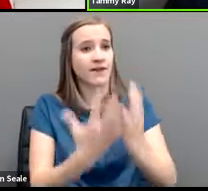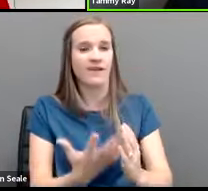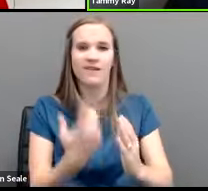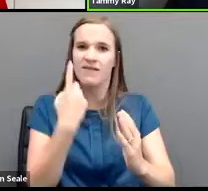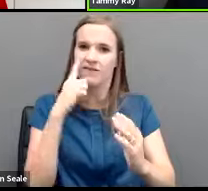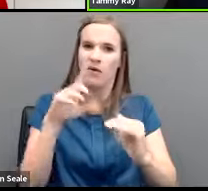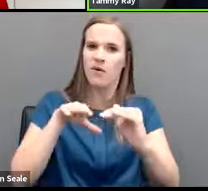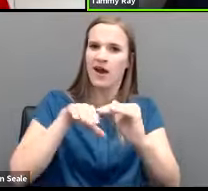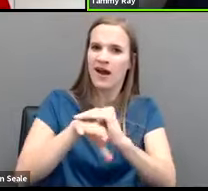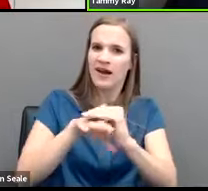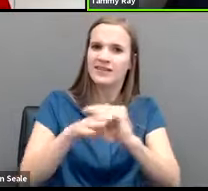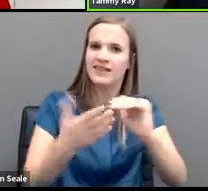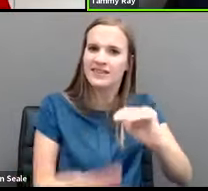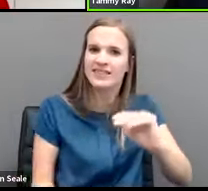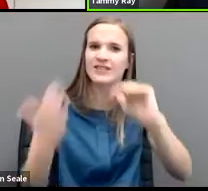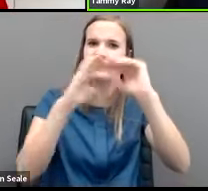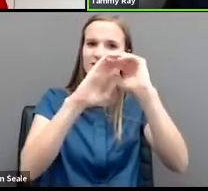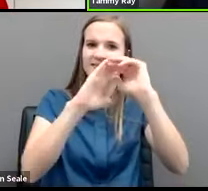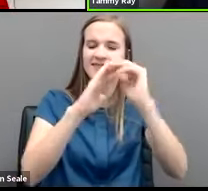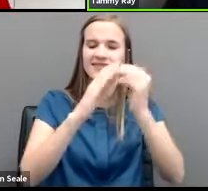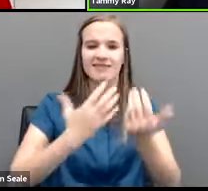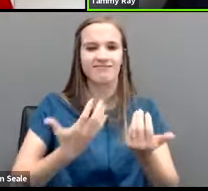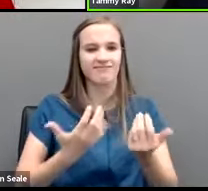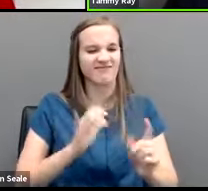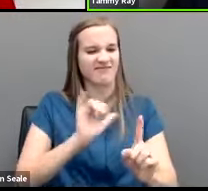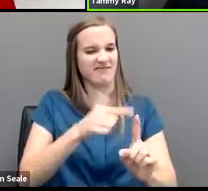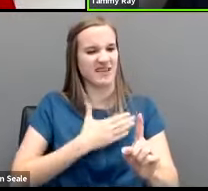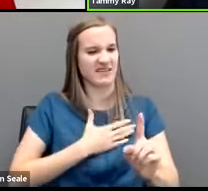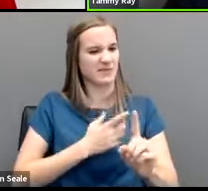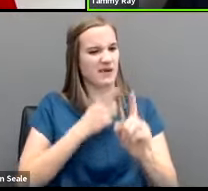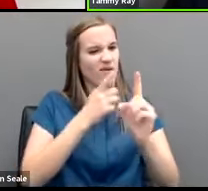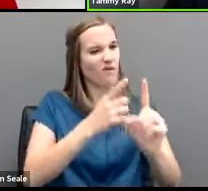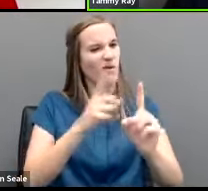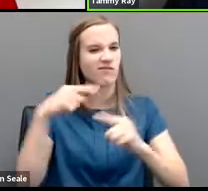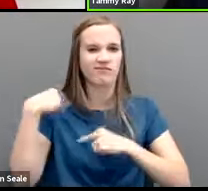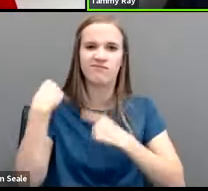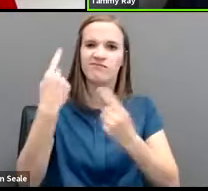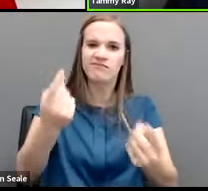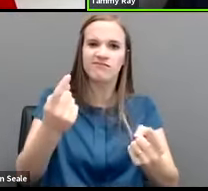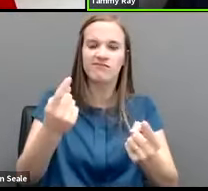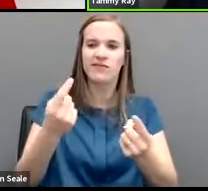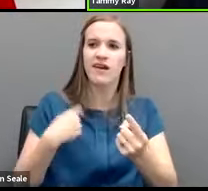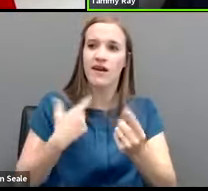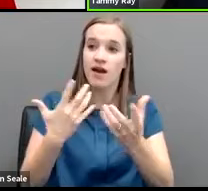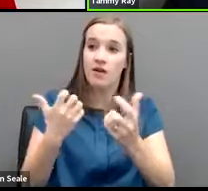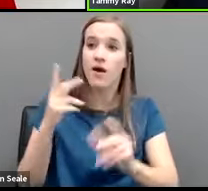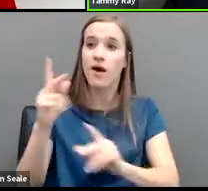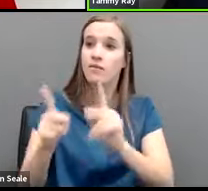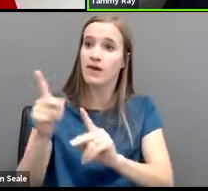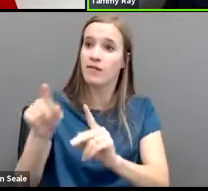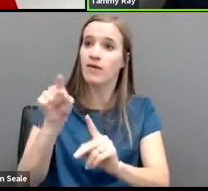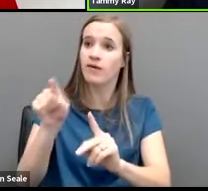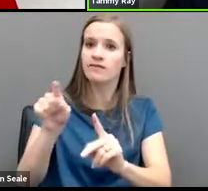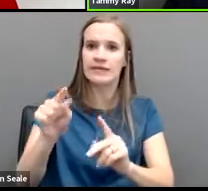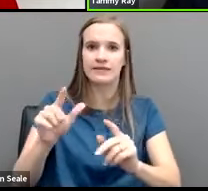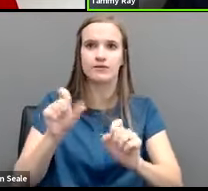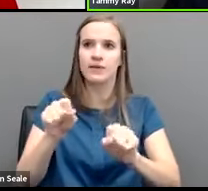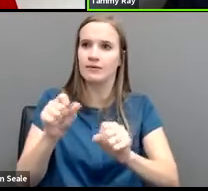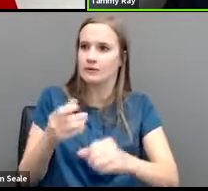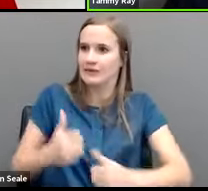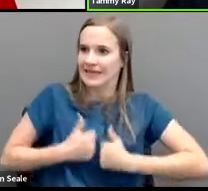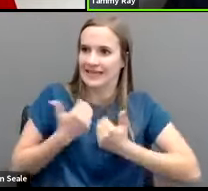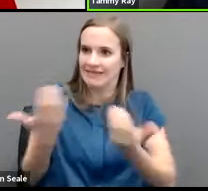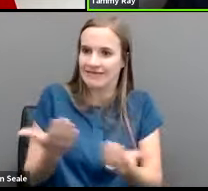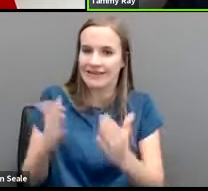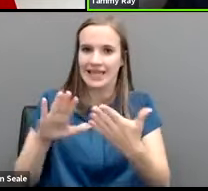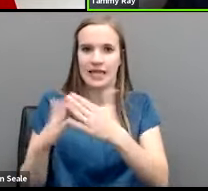my main focus, was to help people achieve accessibility in the community. But now that